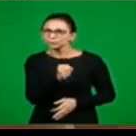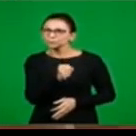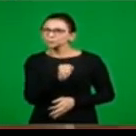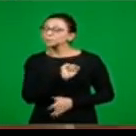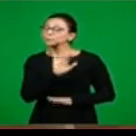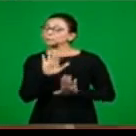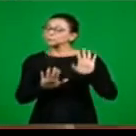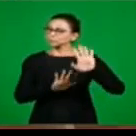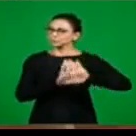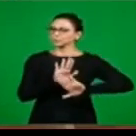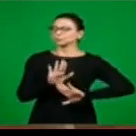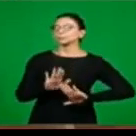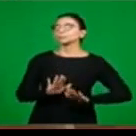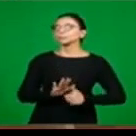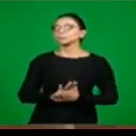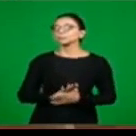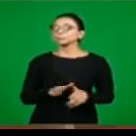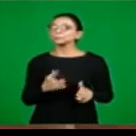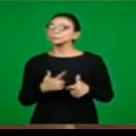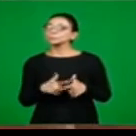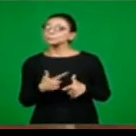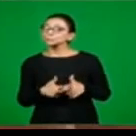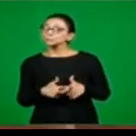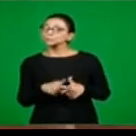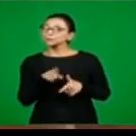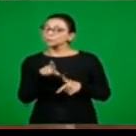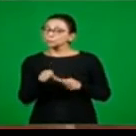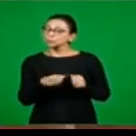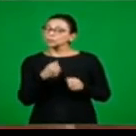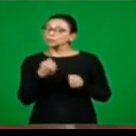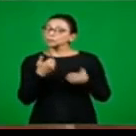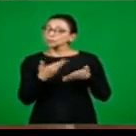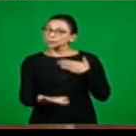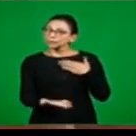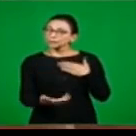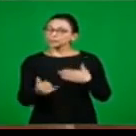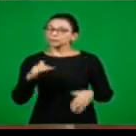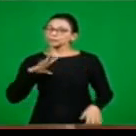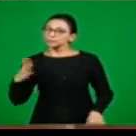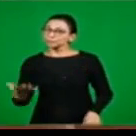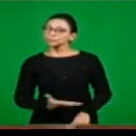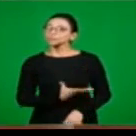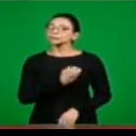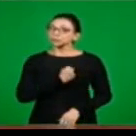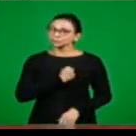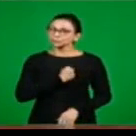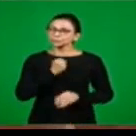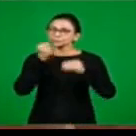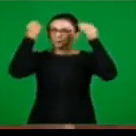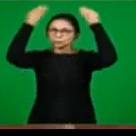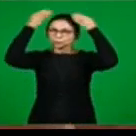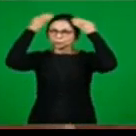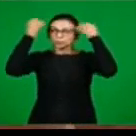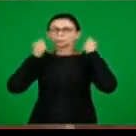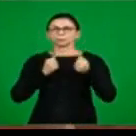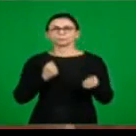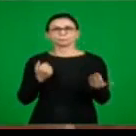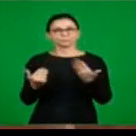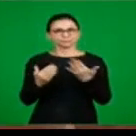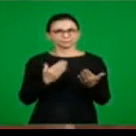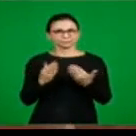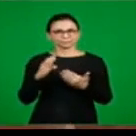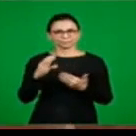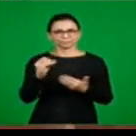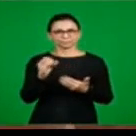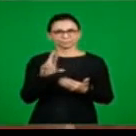careful. Have this moment here. Because you may lose. Can you lose? Yes. So now ask the brethren here